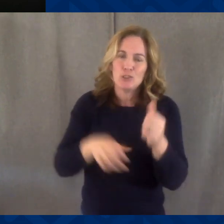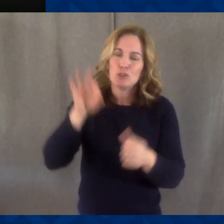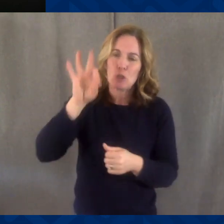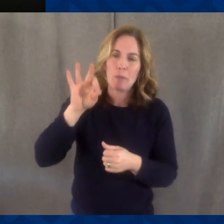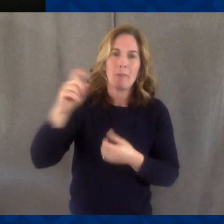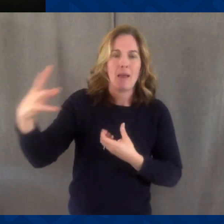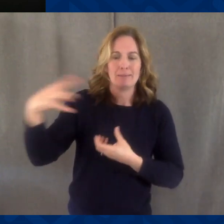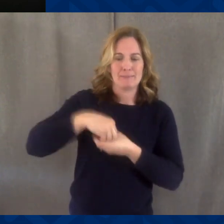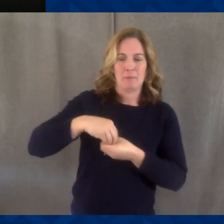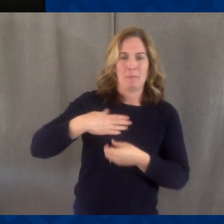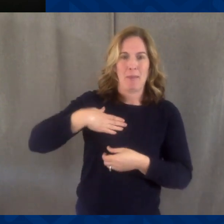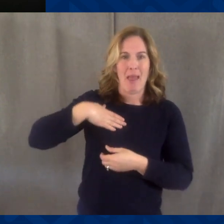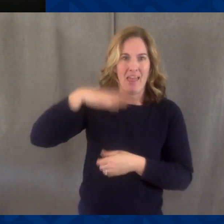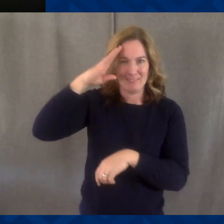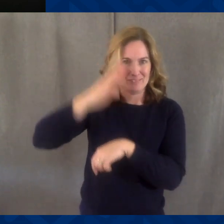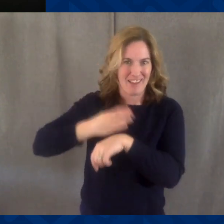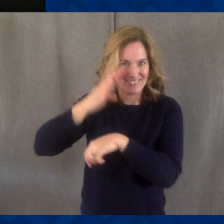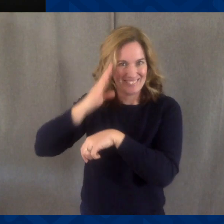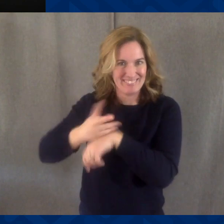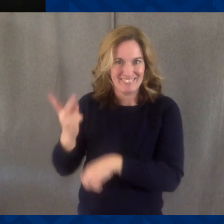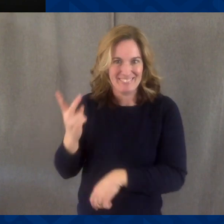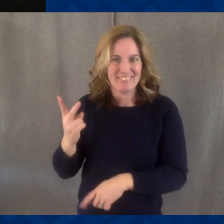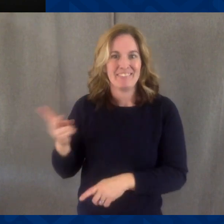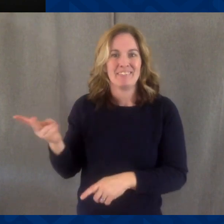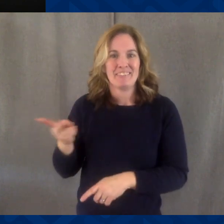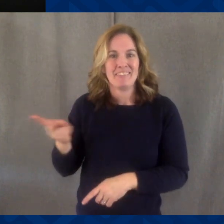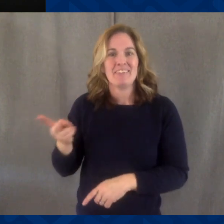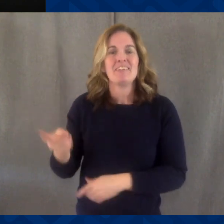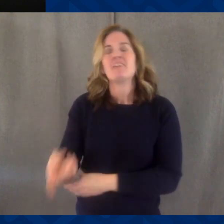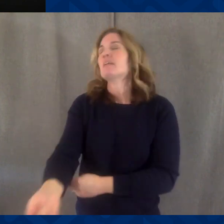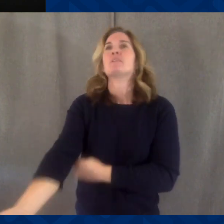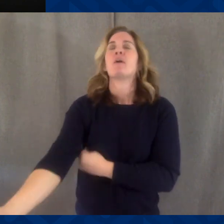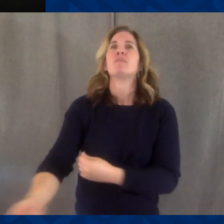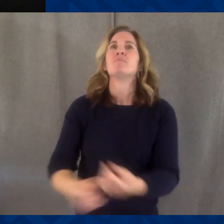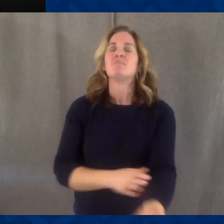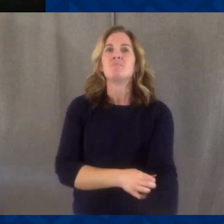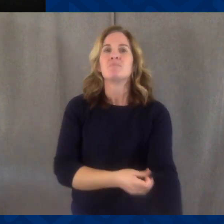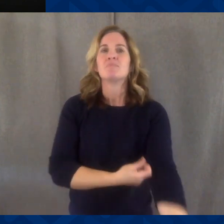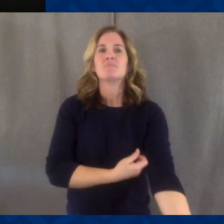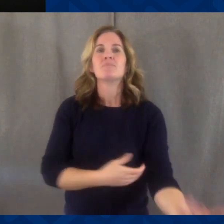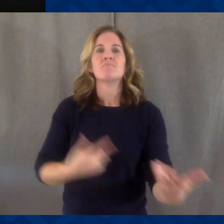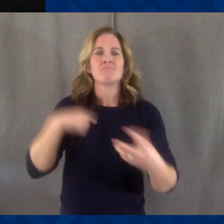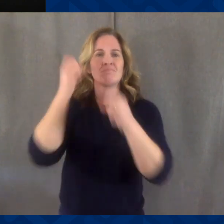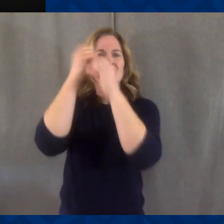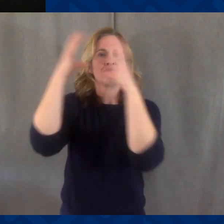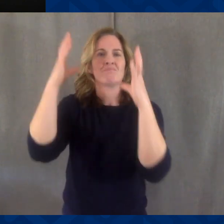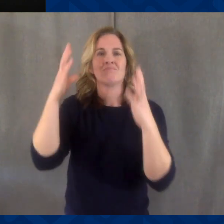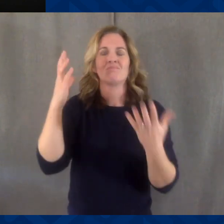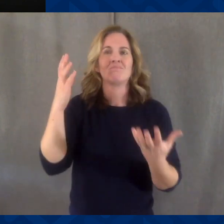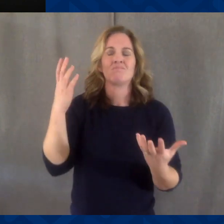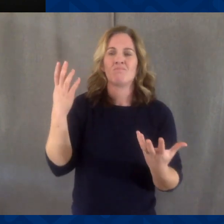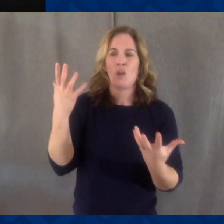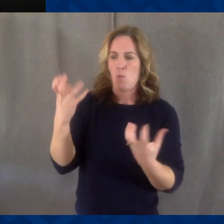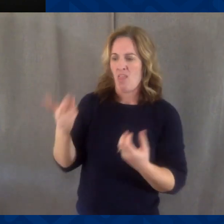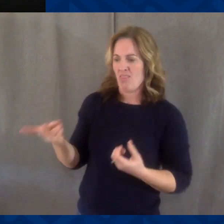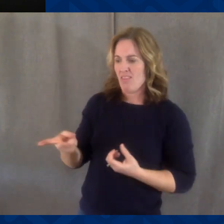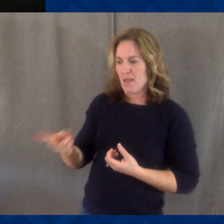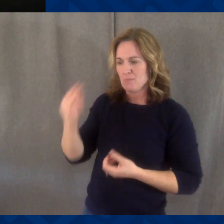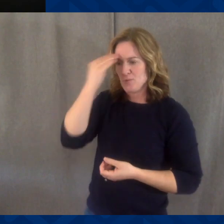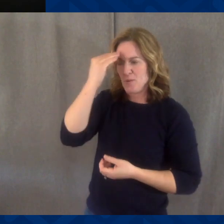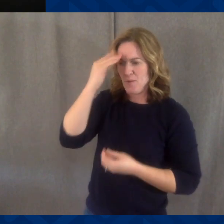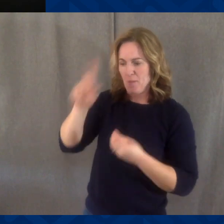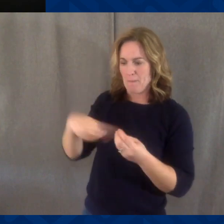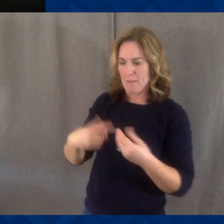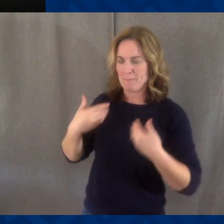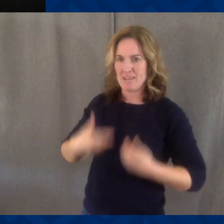quick story about my boys. But I think about my two little boys, and I think often about what I want them to know about me. I